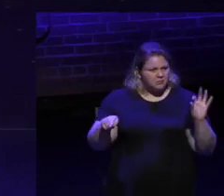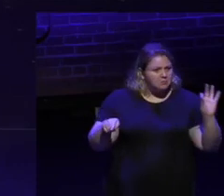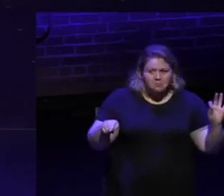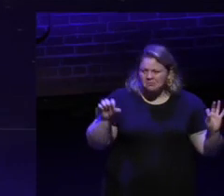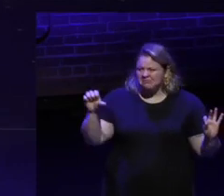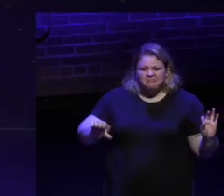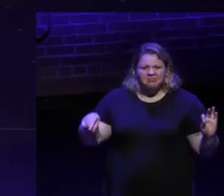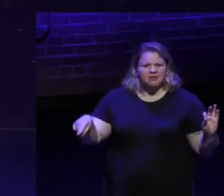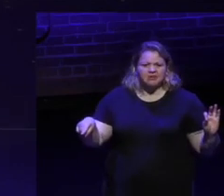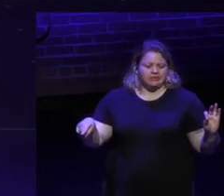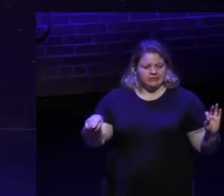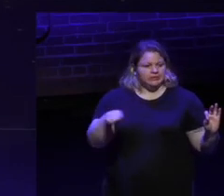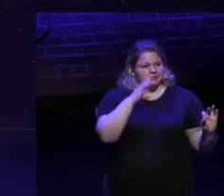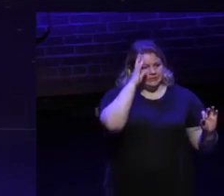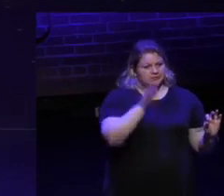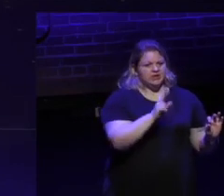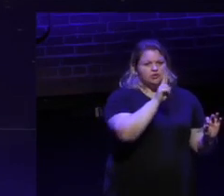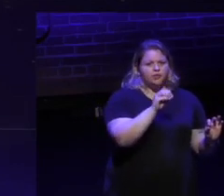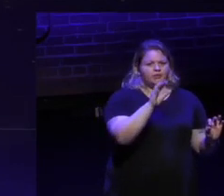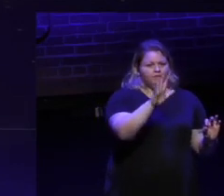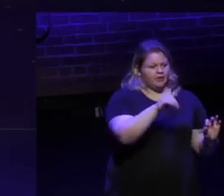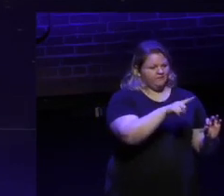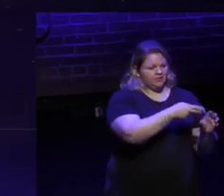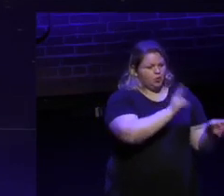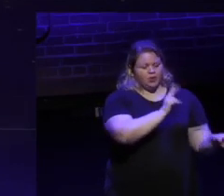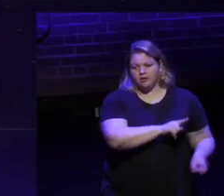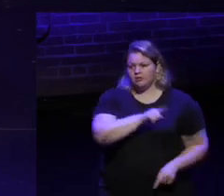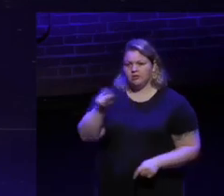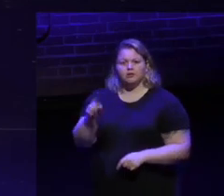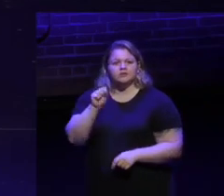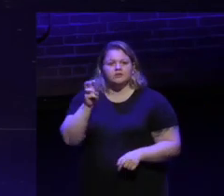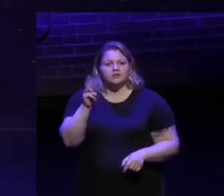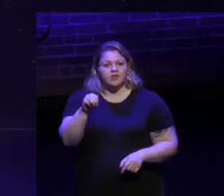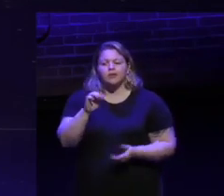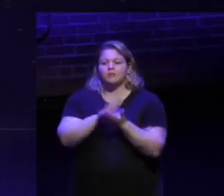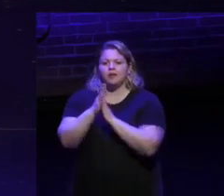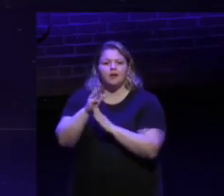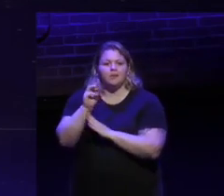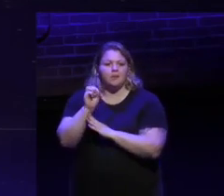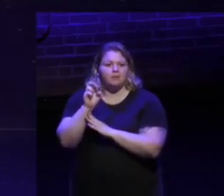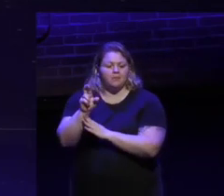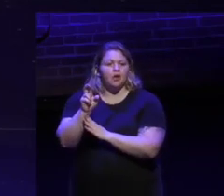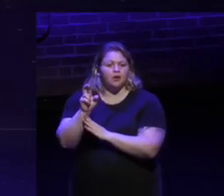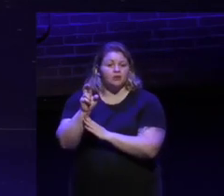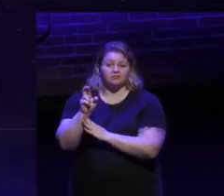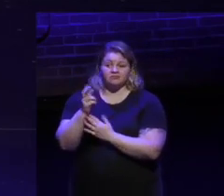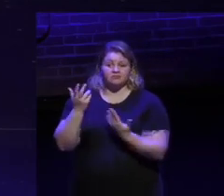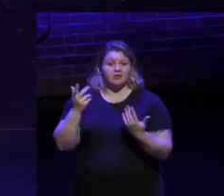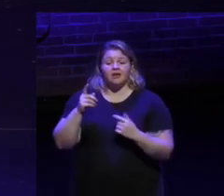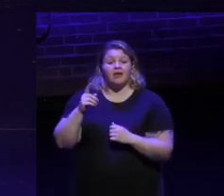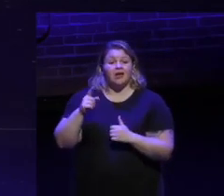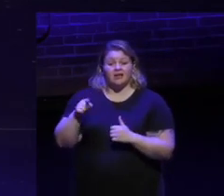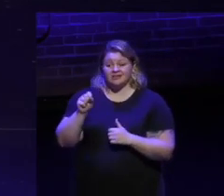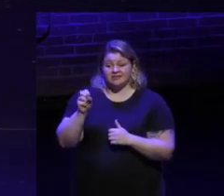in 2005, I quit my job and decided to run for mayor in Salem. I wasn't from the community. Salem had never elected anybody